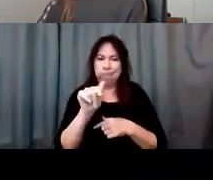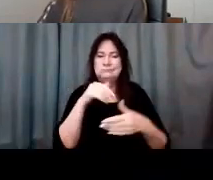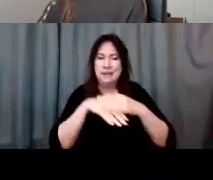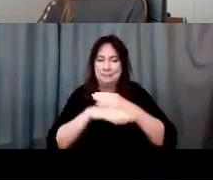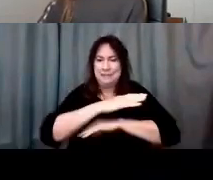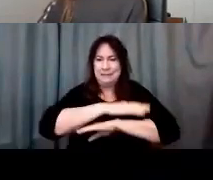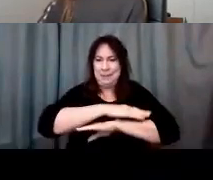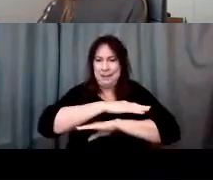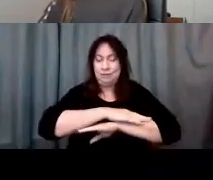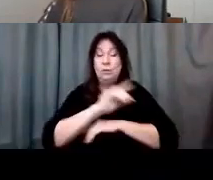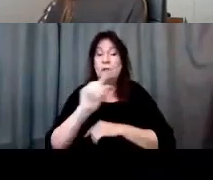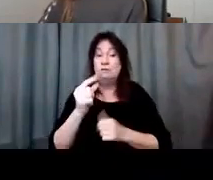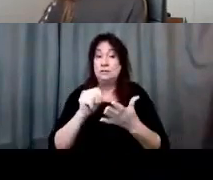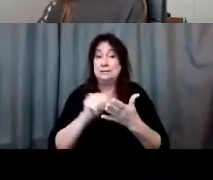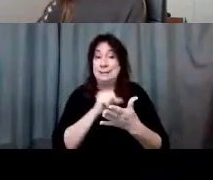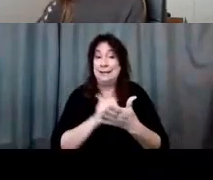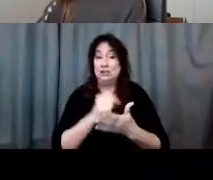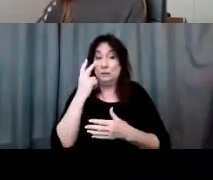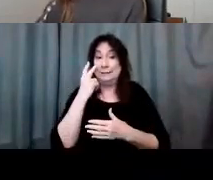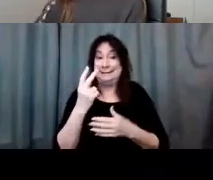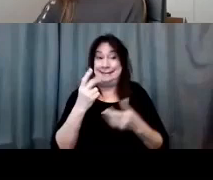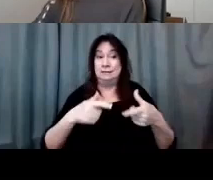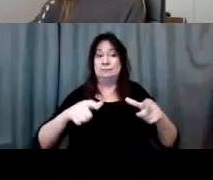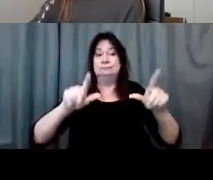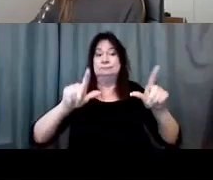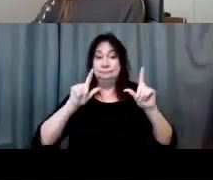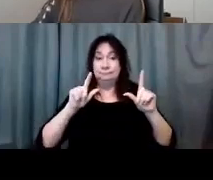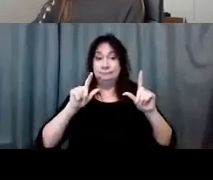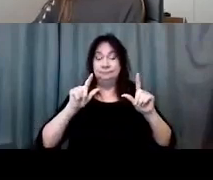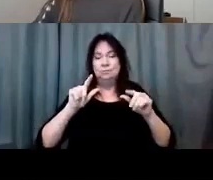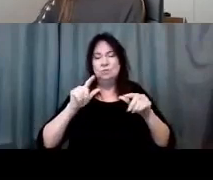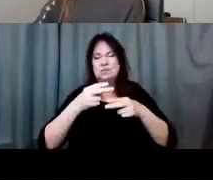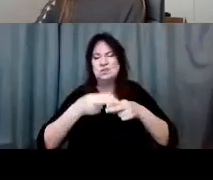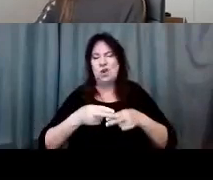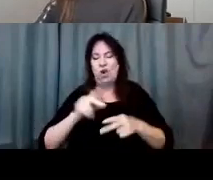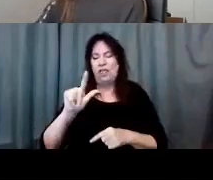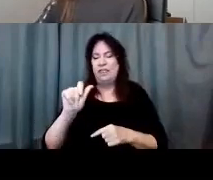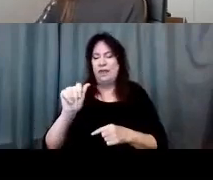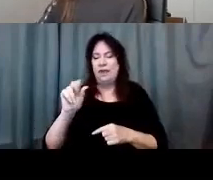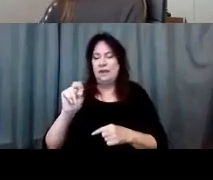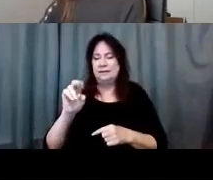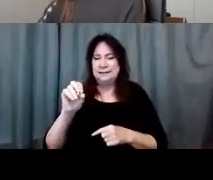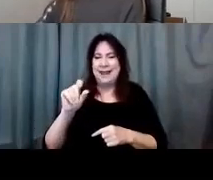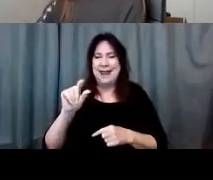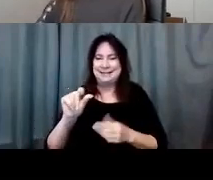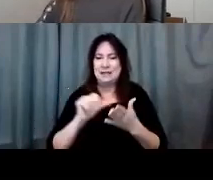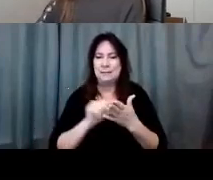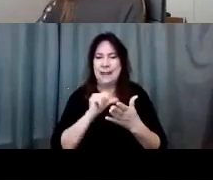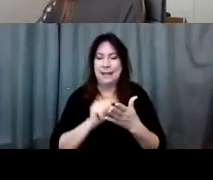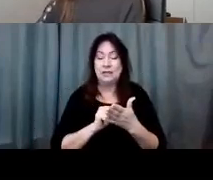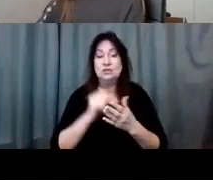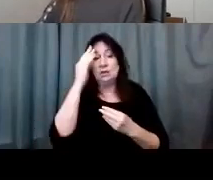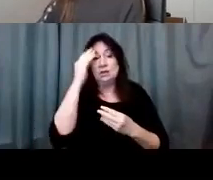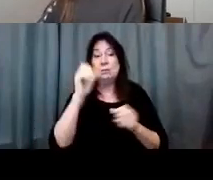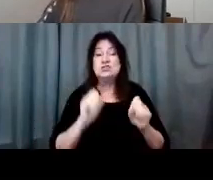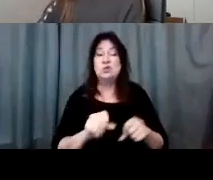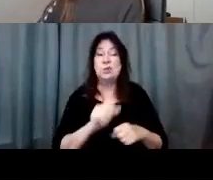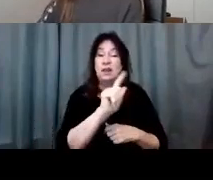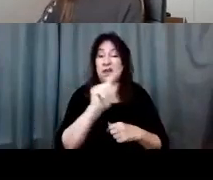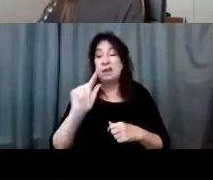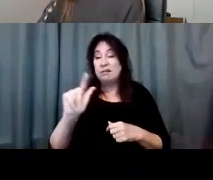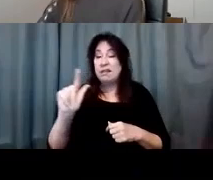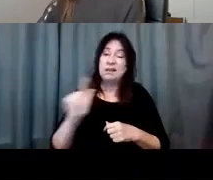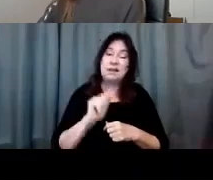the first page you'll land on is the landing page. There will be pieces of information here that you can click into the day of